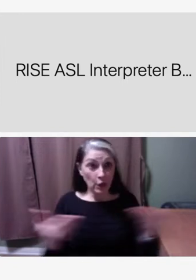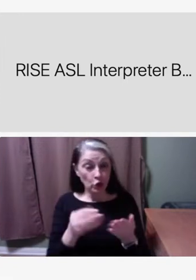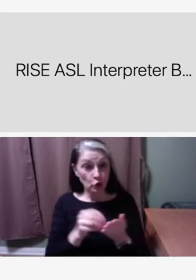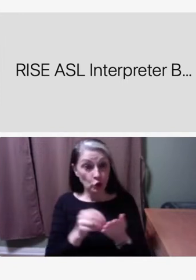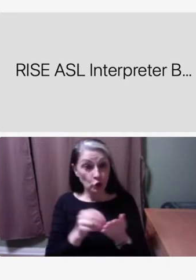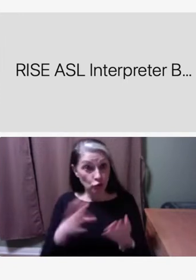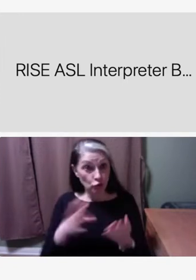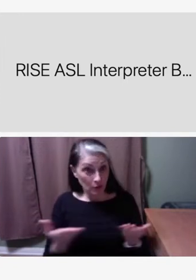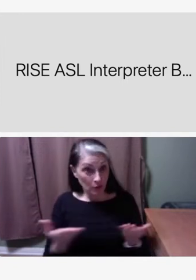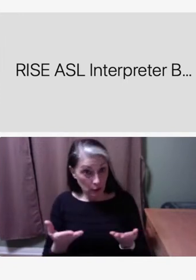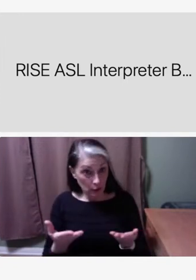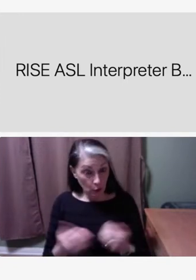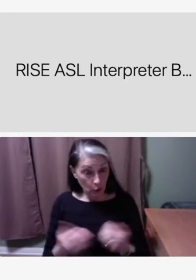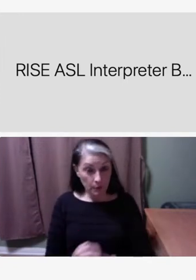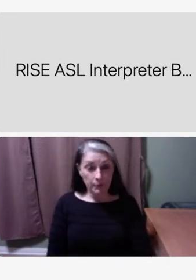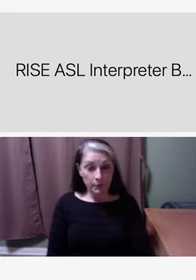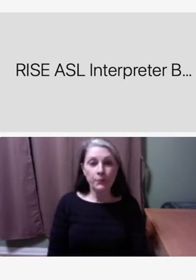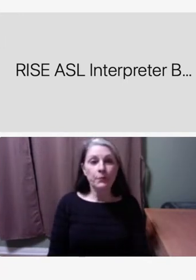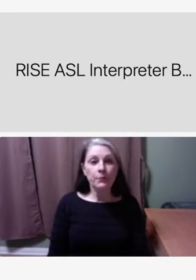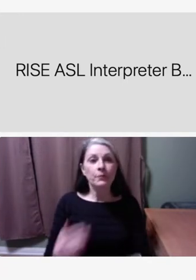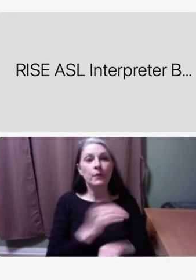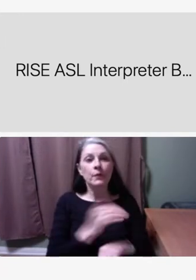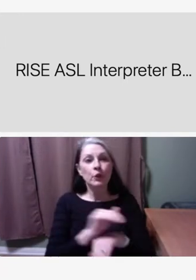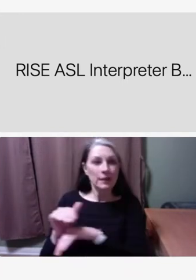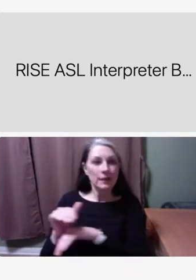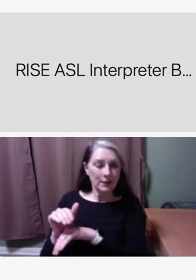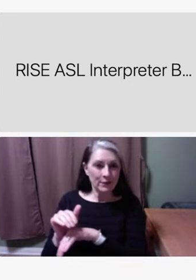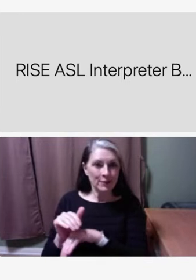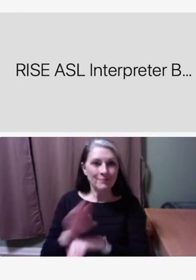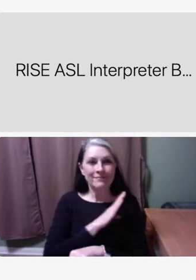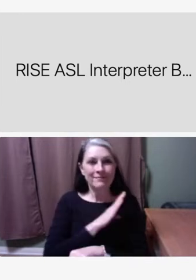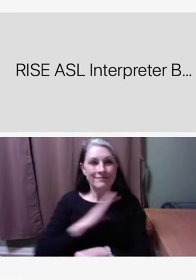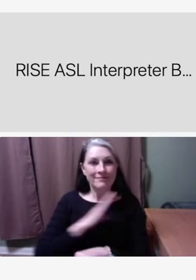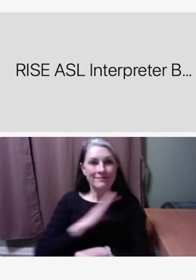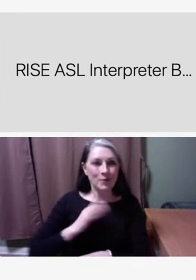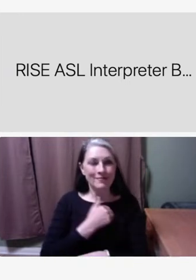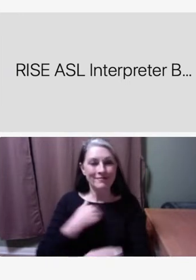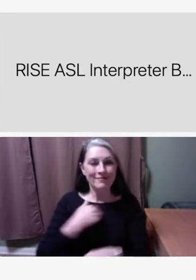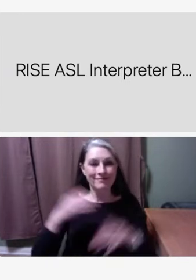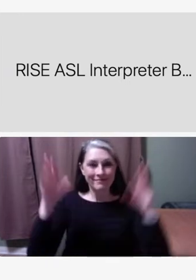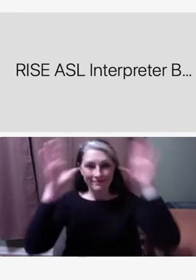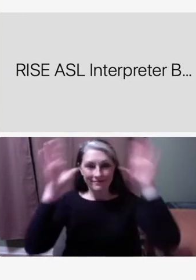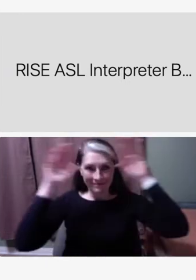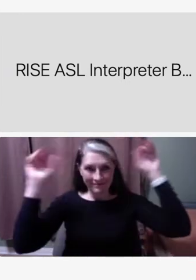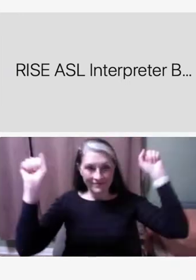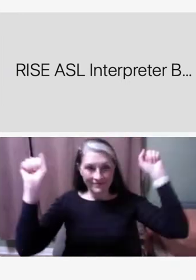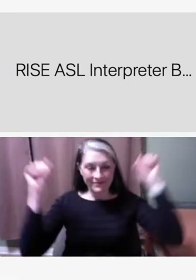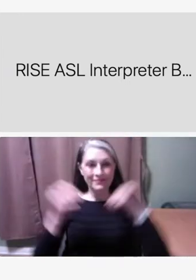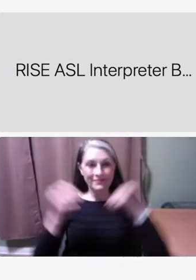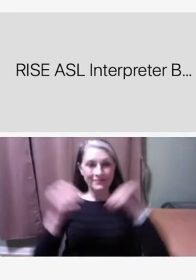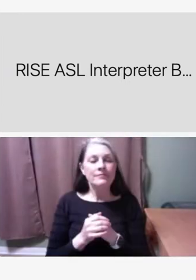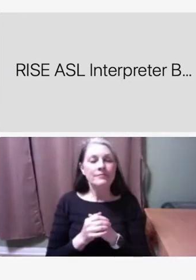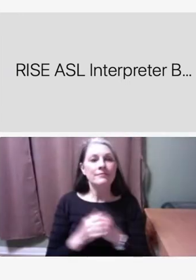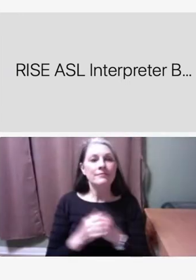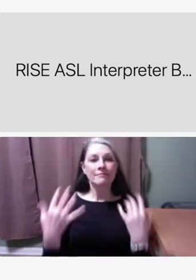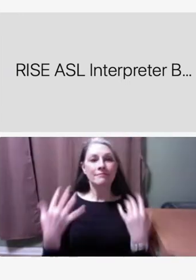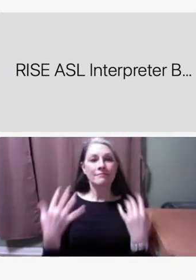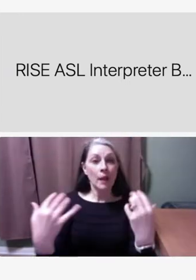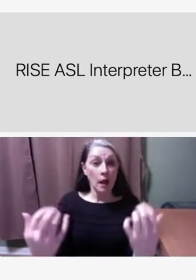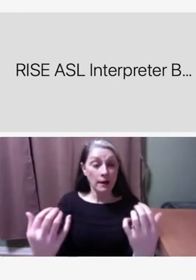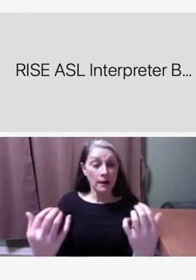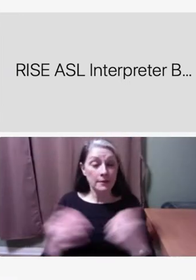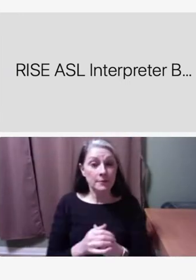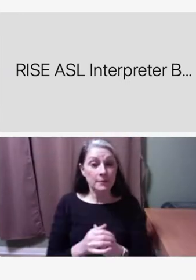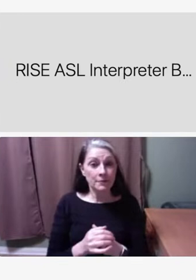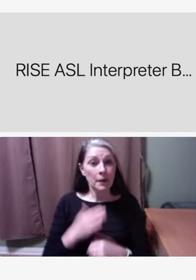Good evening, Board President Doreña Ojeda, board members, Superintendent Dr. Miranda, and members of the audience. It is my pleasure,